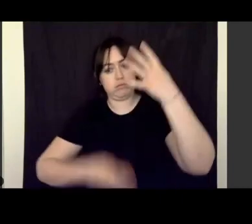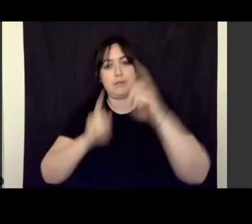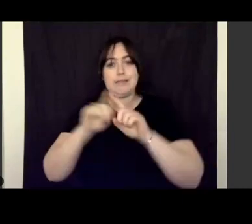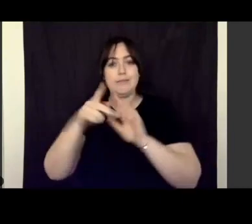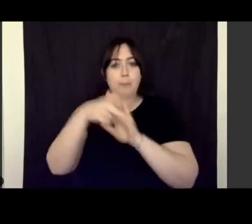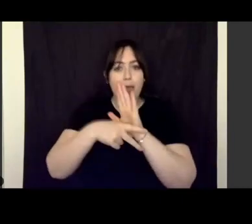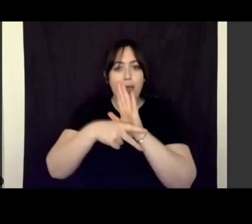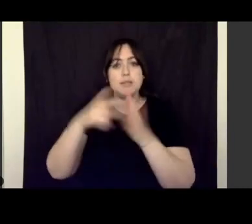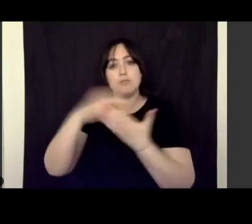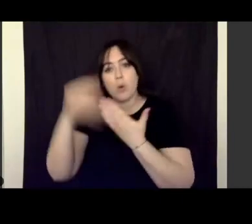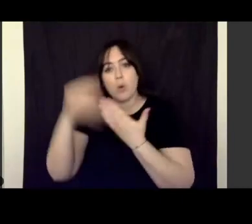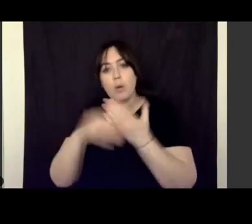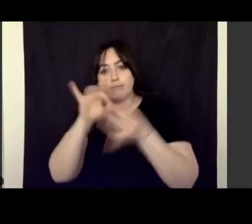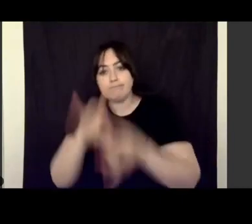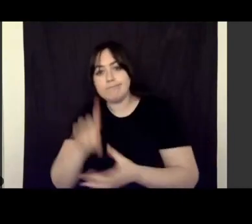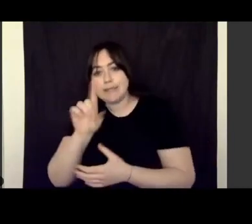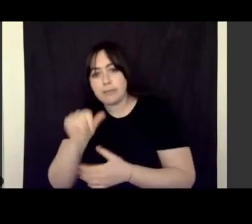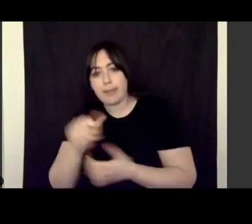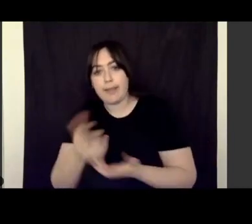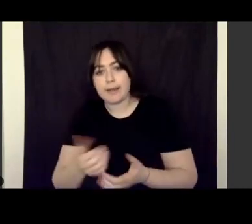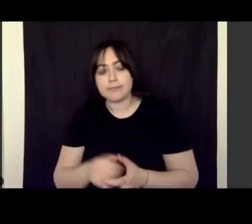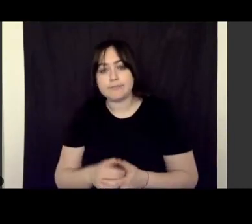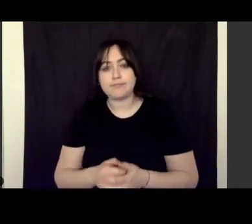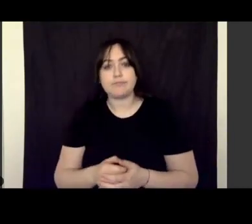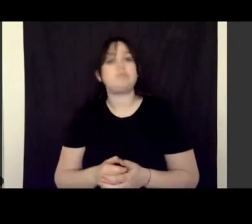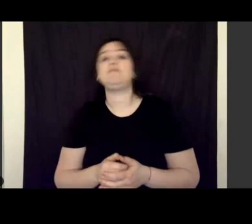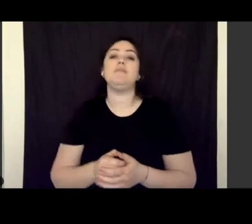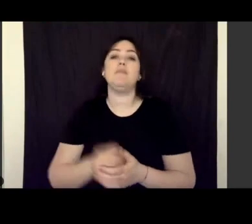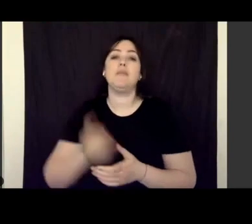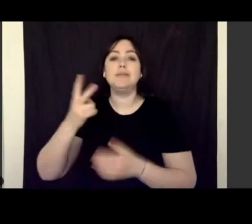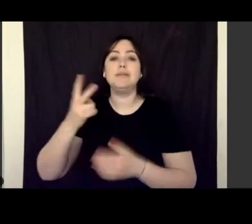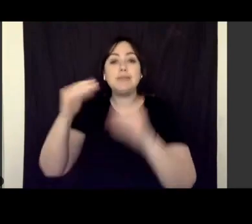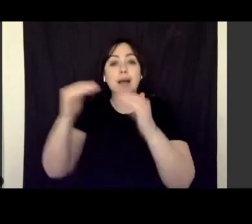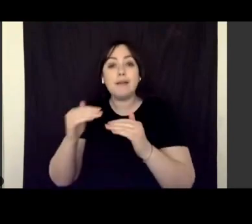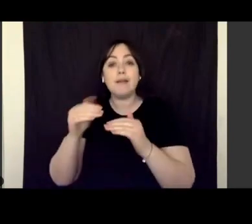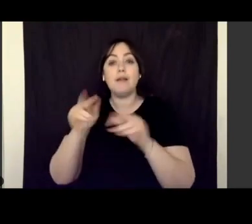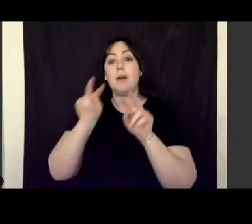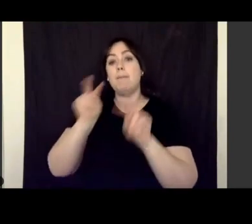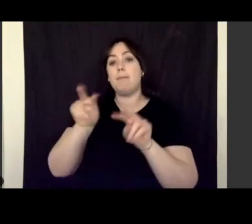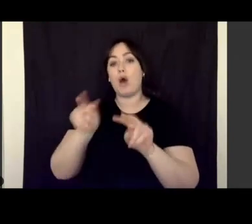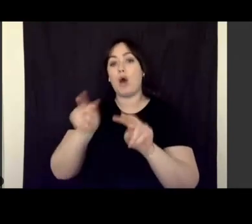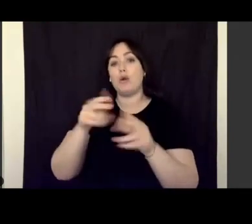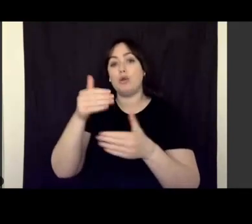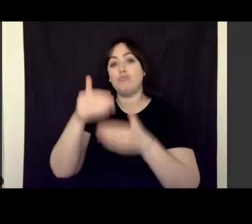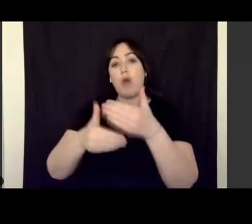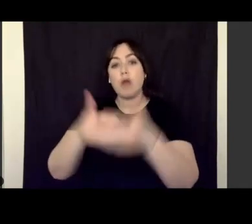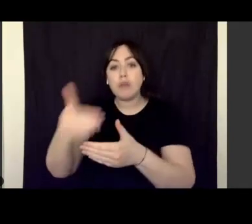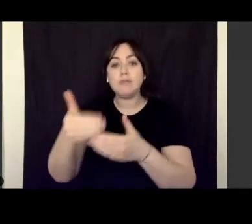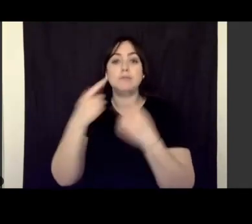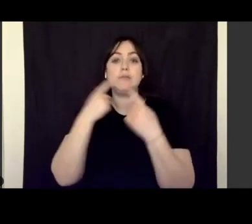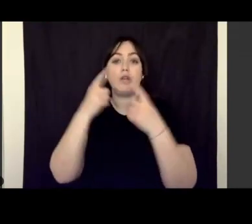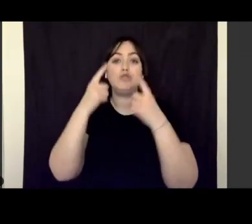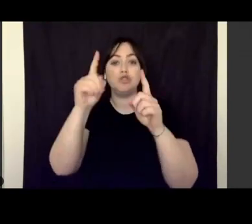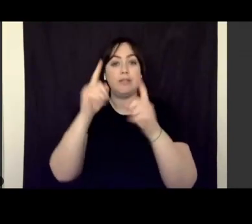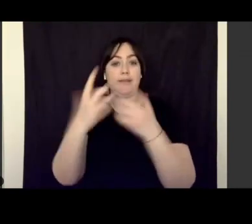programs dealing with a disability. A second is monitor progress in achieving inclusive education